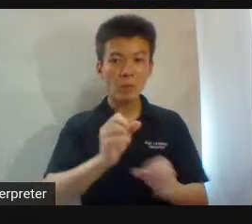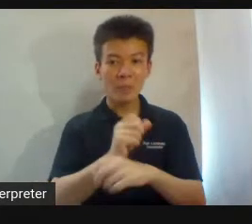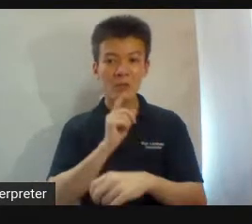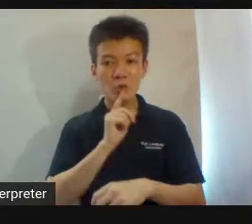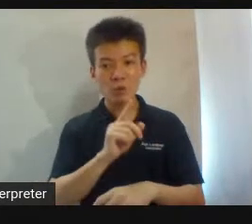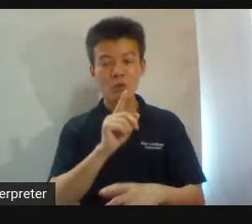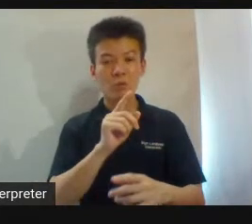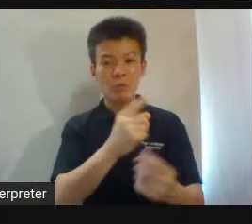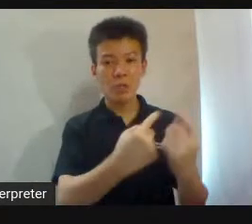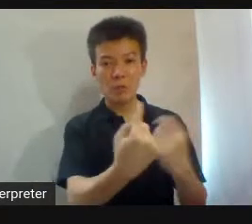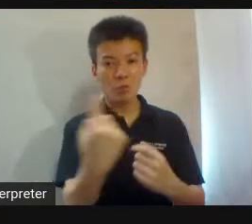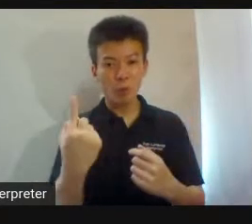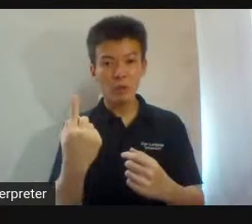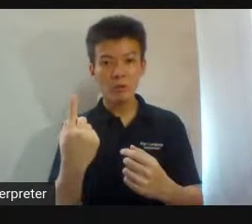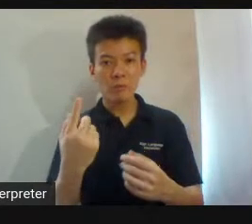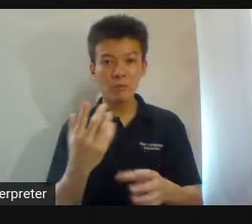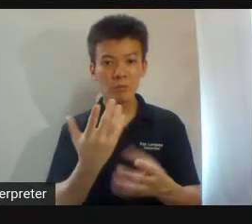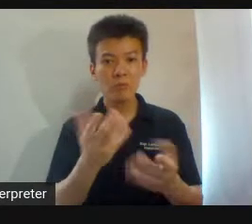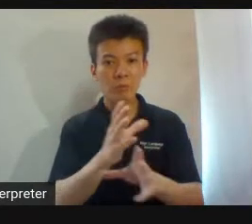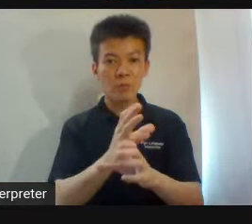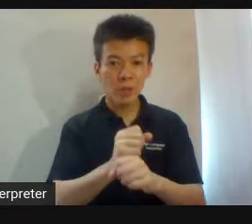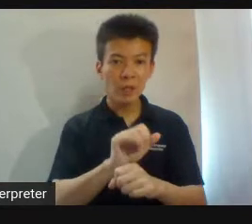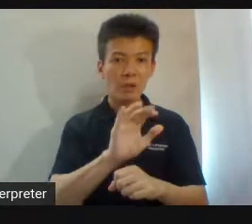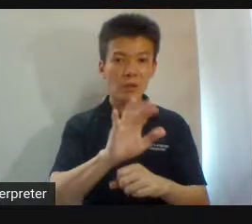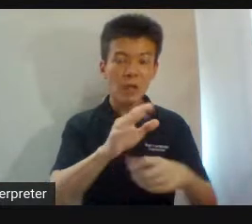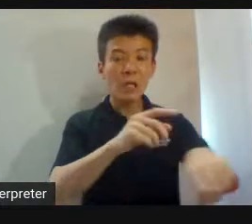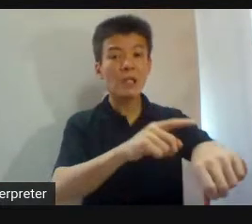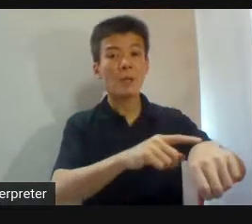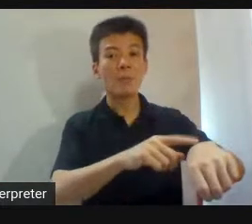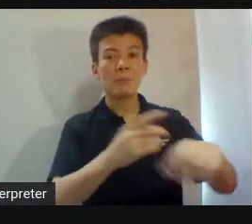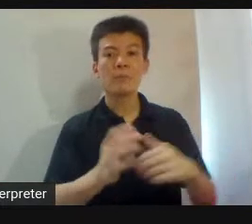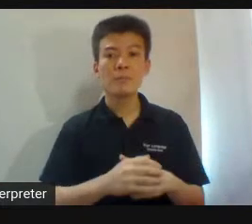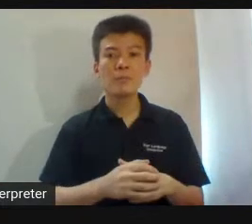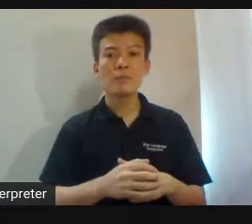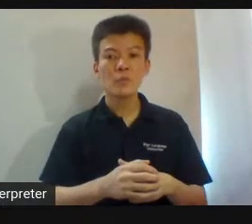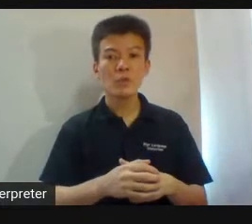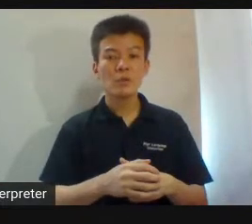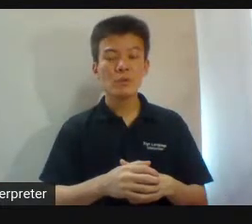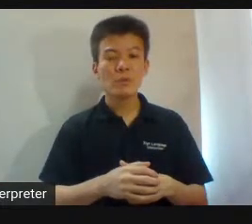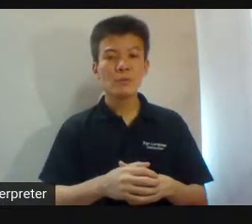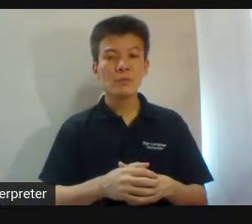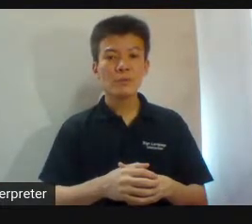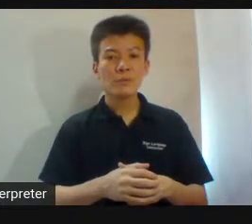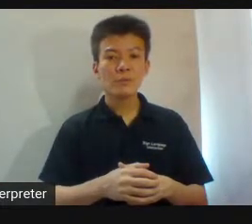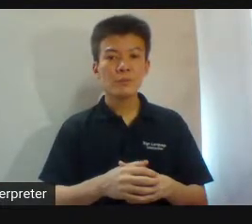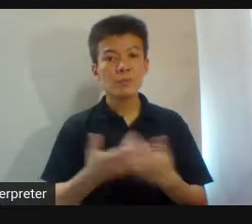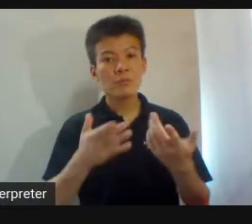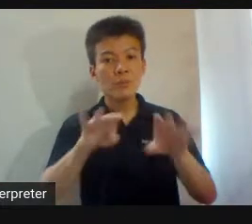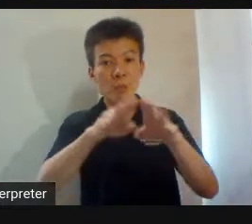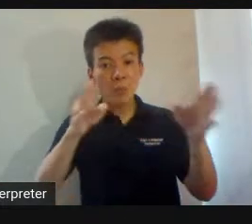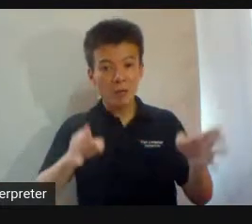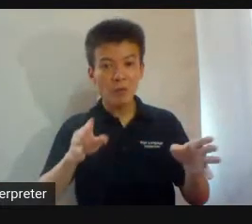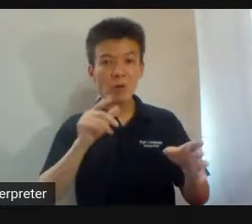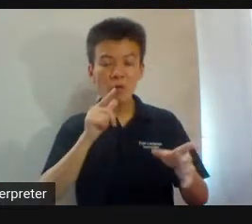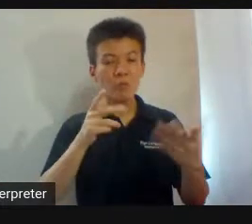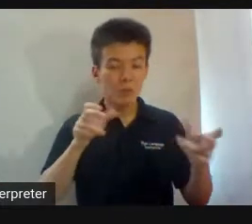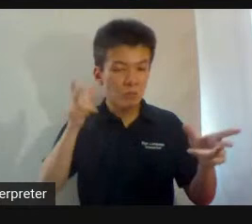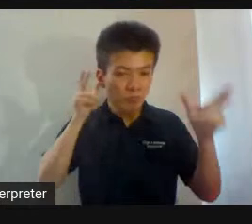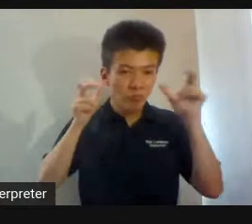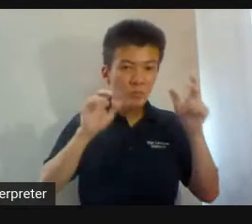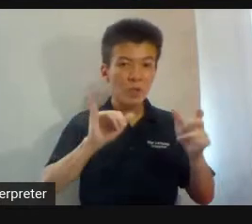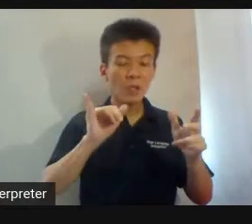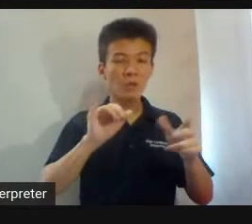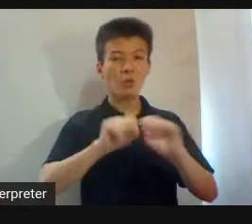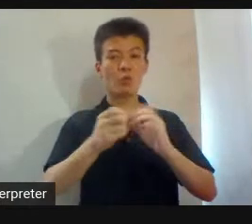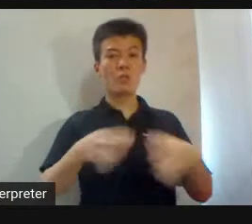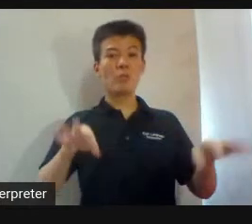that everybody gets their time. And also, you know, and the platform of being heard, I think that's so